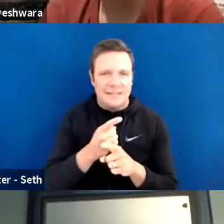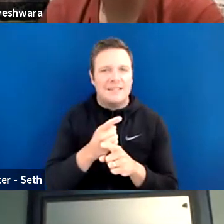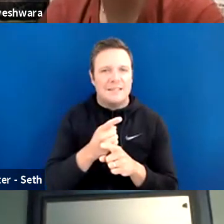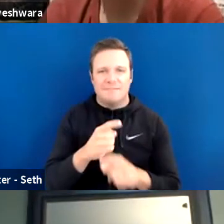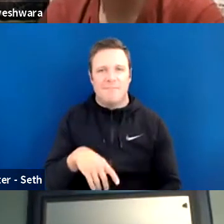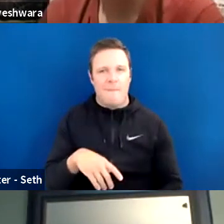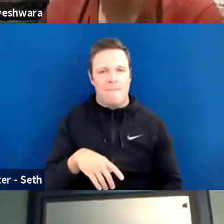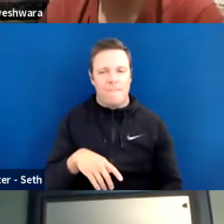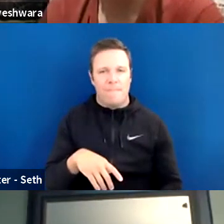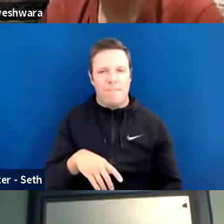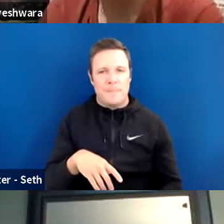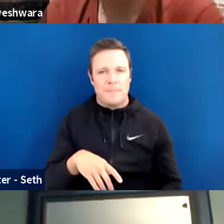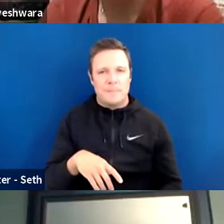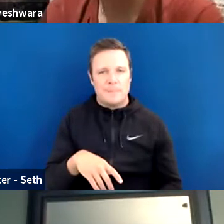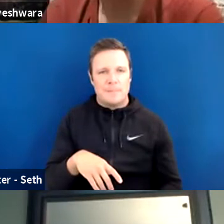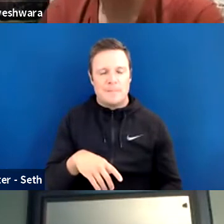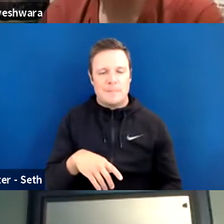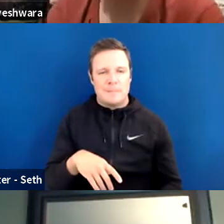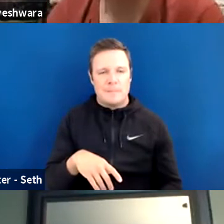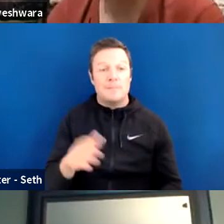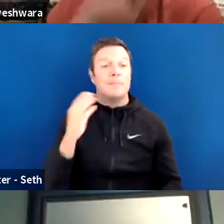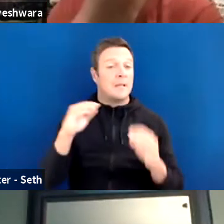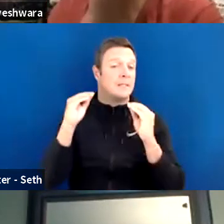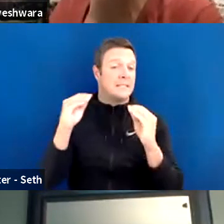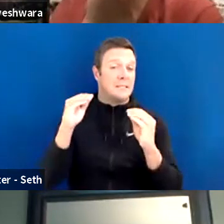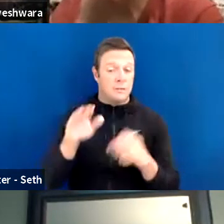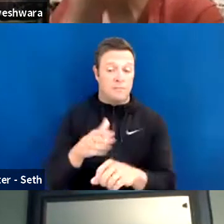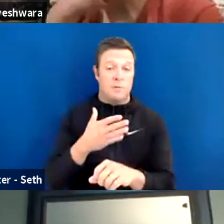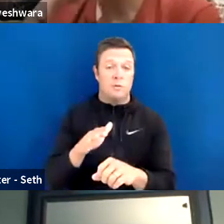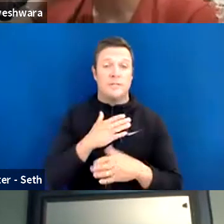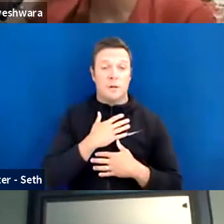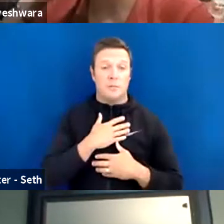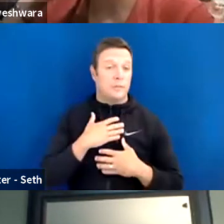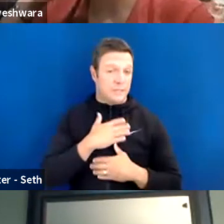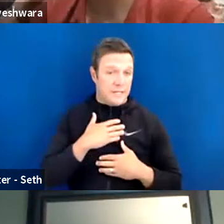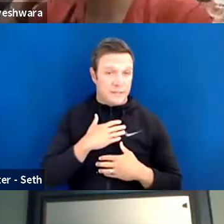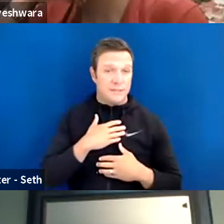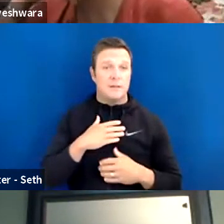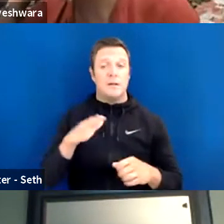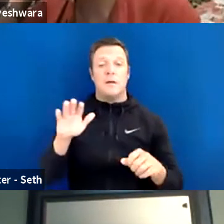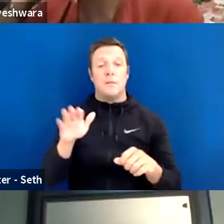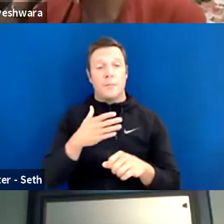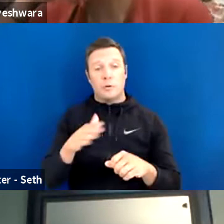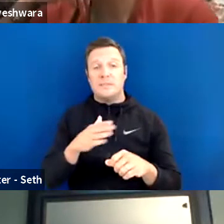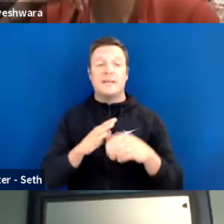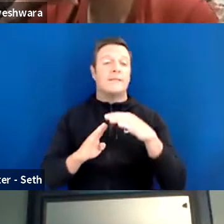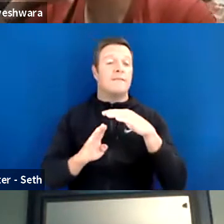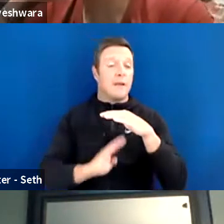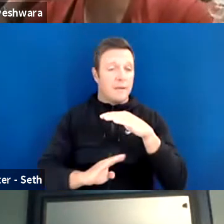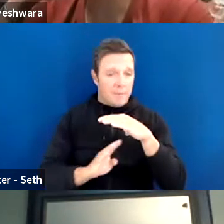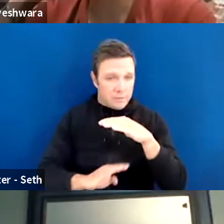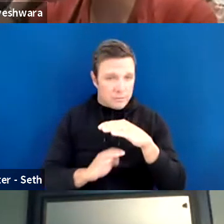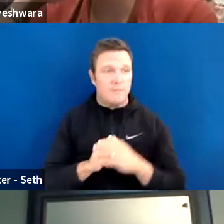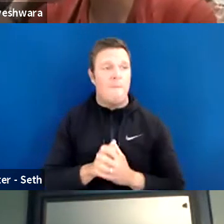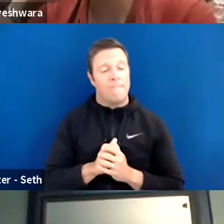So that was a challenge. But then I also teach music appreciation class and music fundamentals class, which is probably most similar to